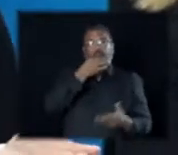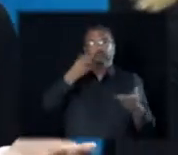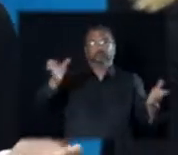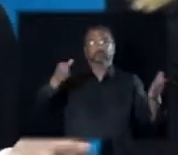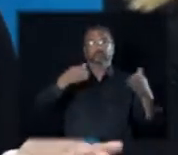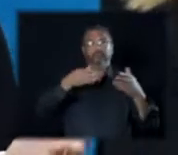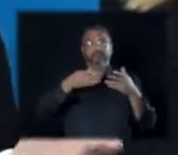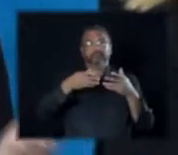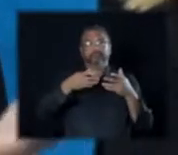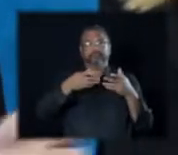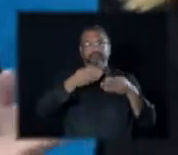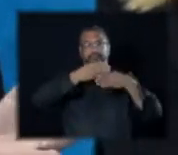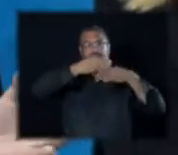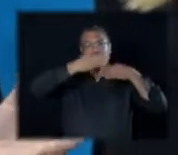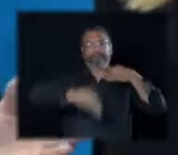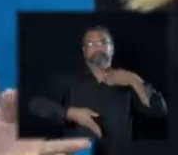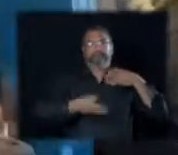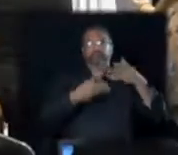has?